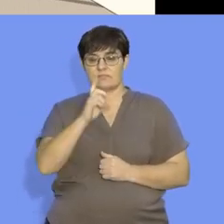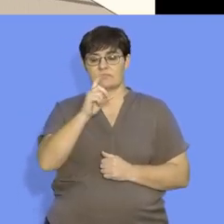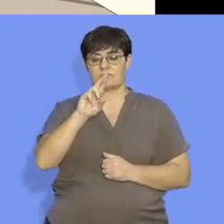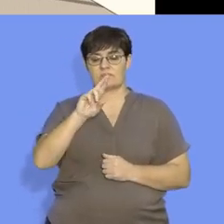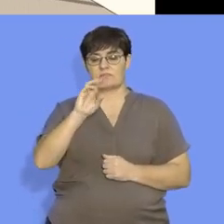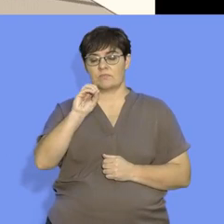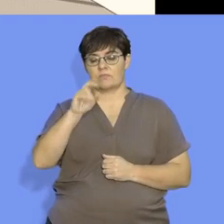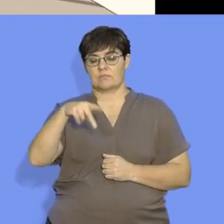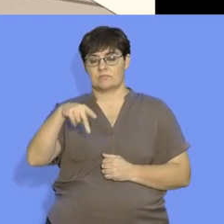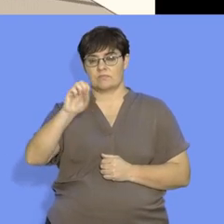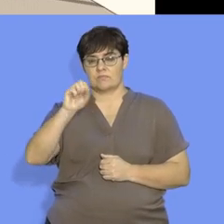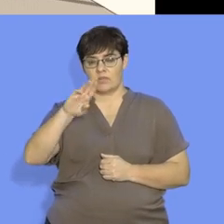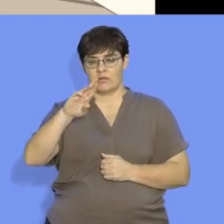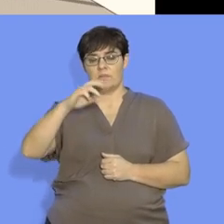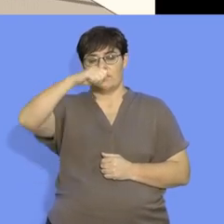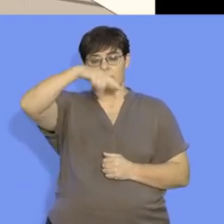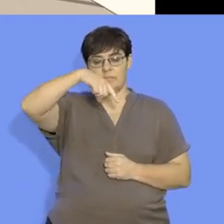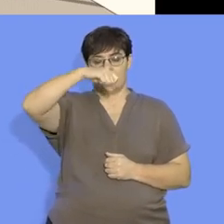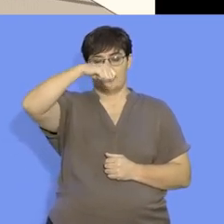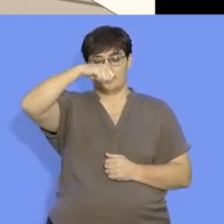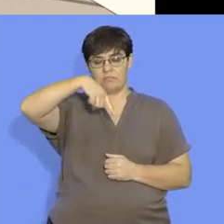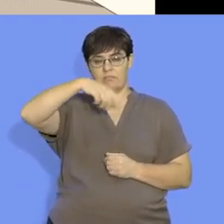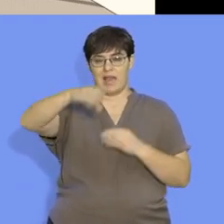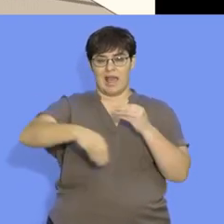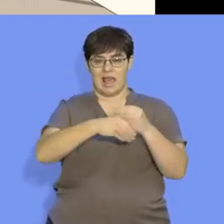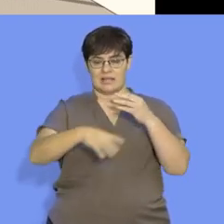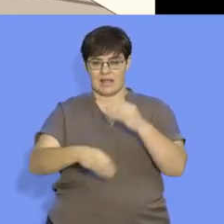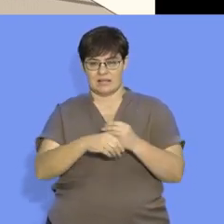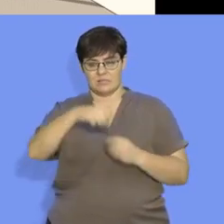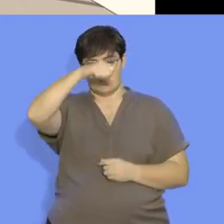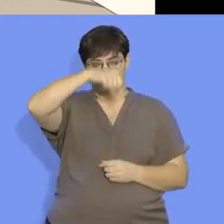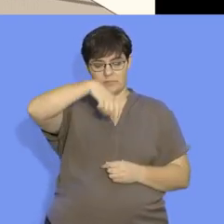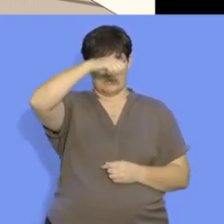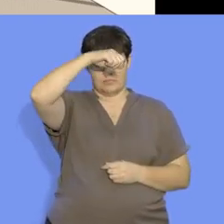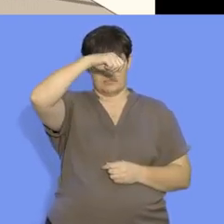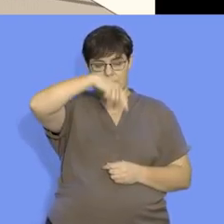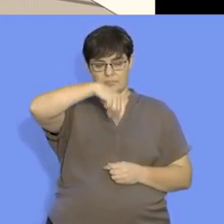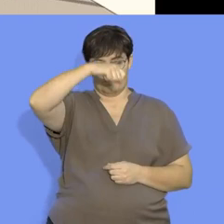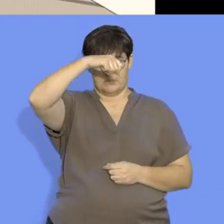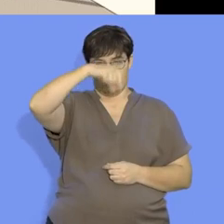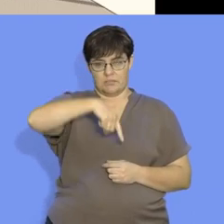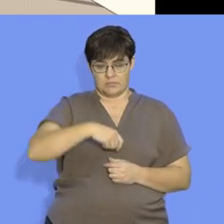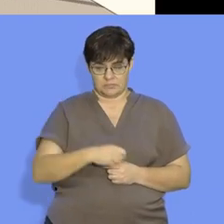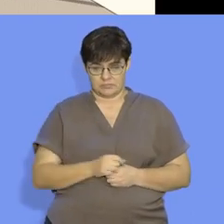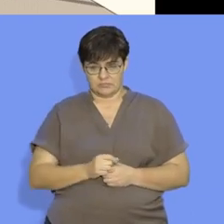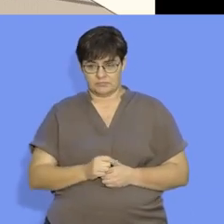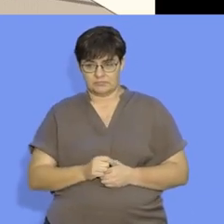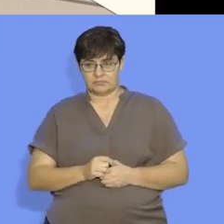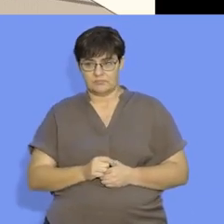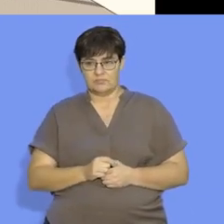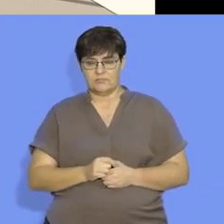a dropper is what we use when we add the indicator, right? So we'd use a dropper to add